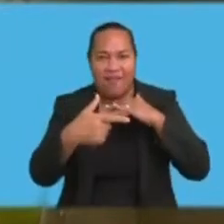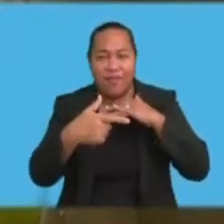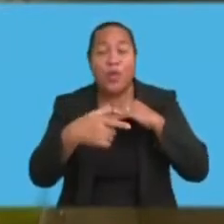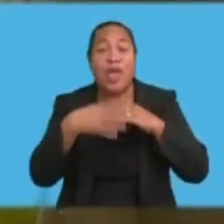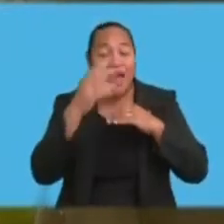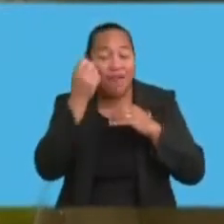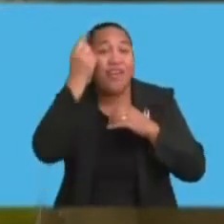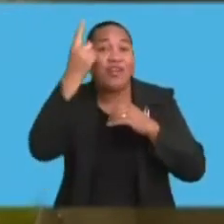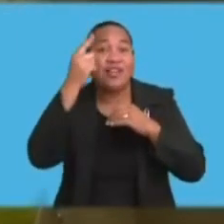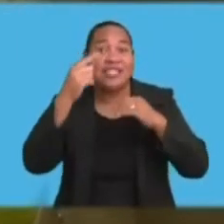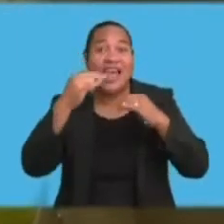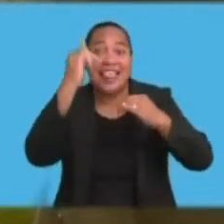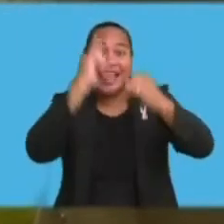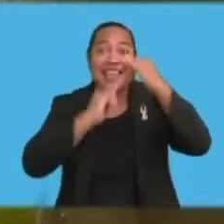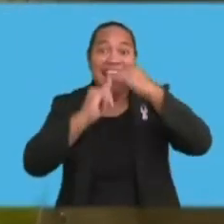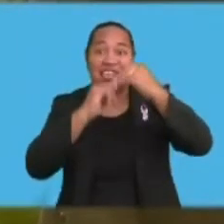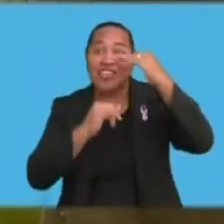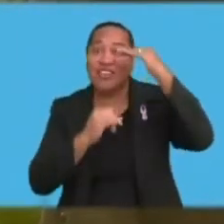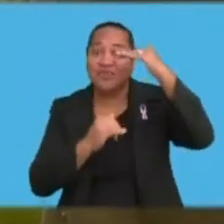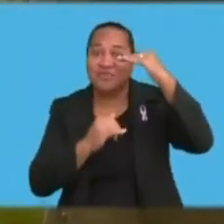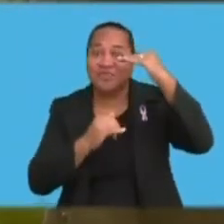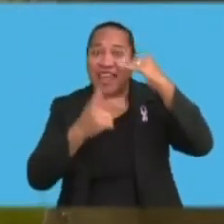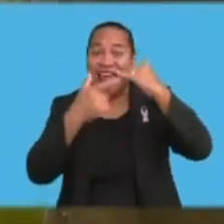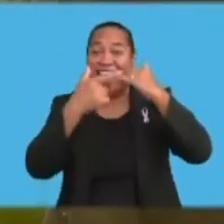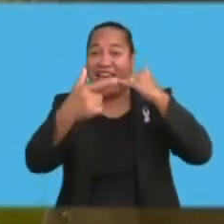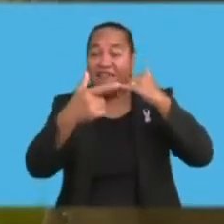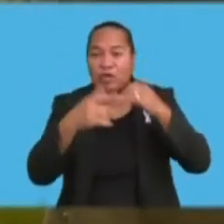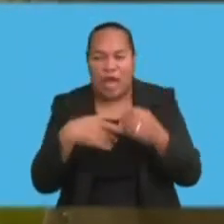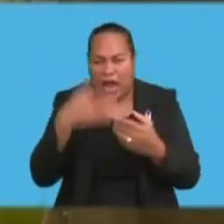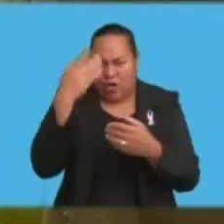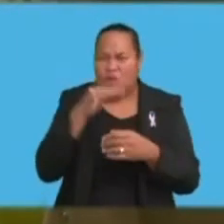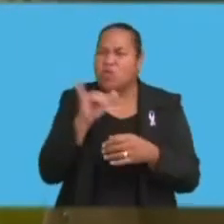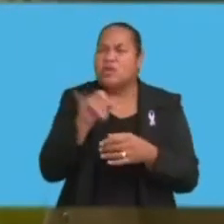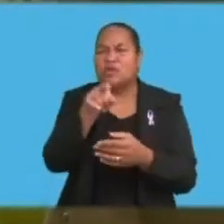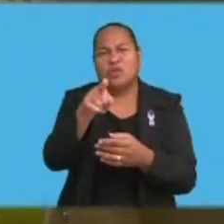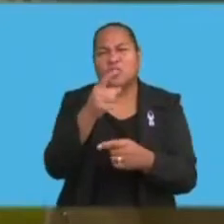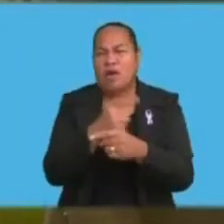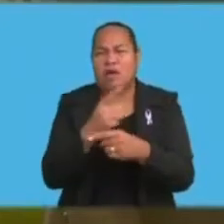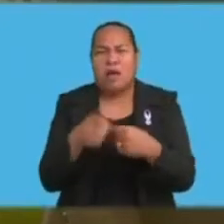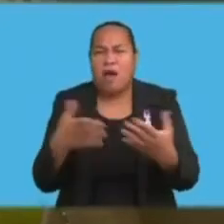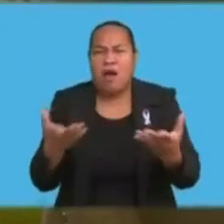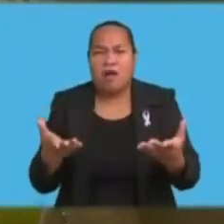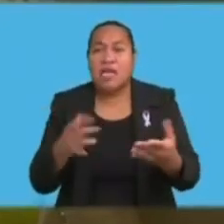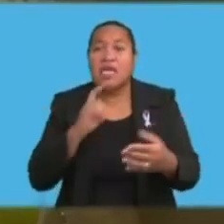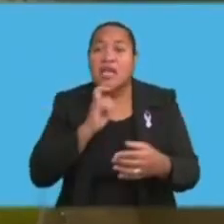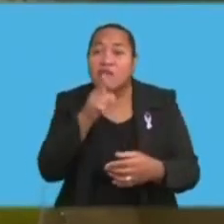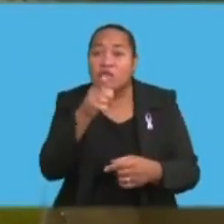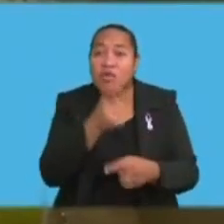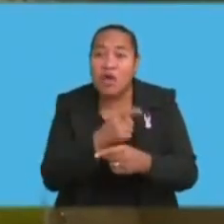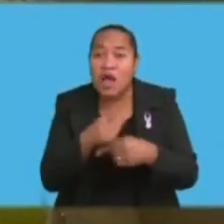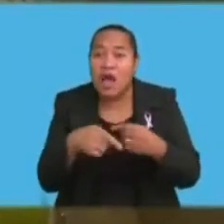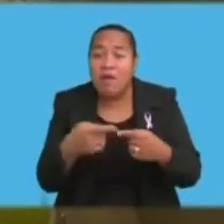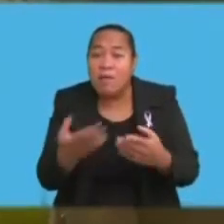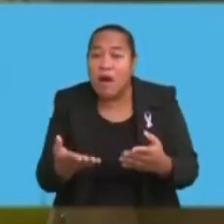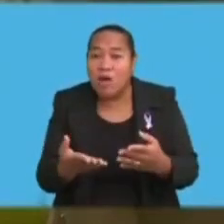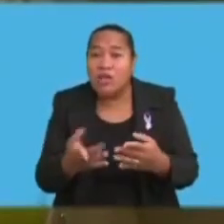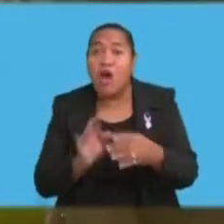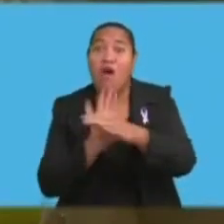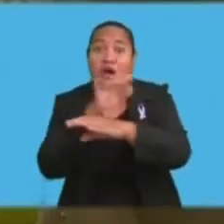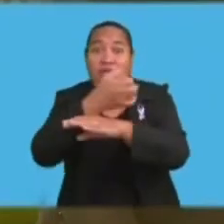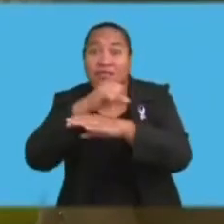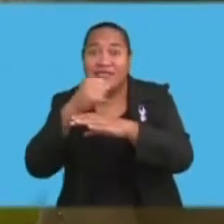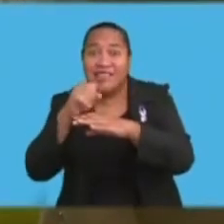international level, so I do not know which accreditation the Honourable Member is speaking about. If the Honourable Member is speaking about accreditation